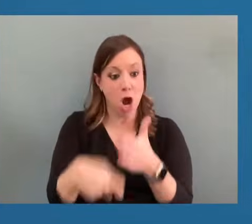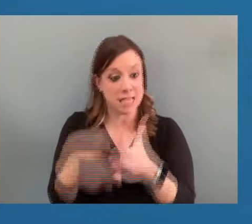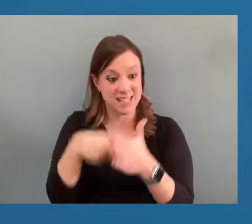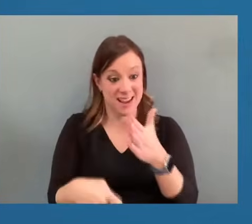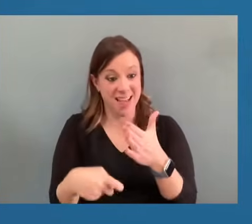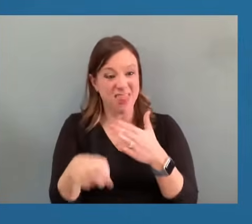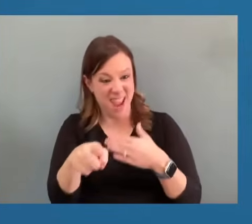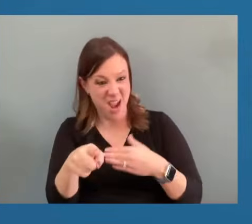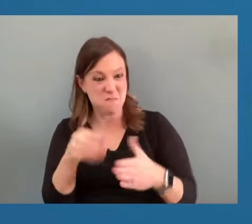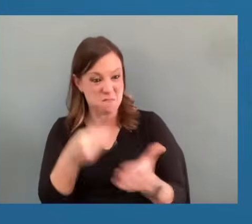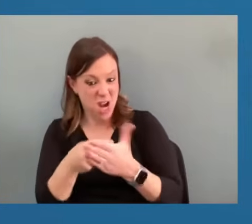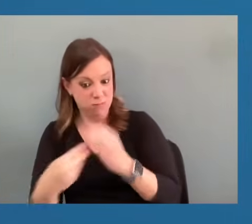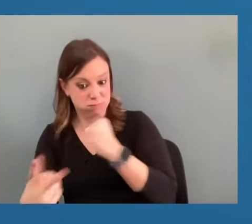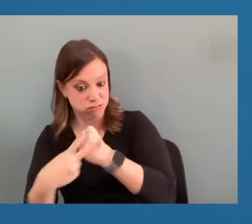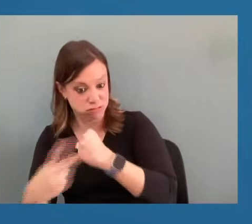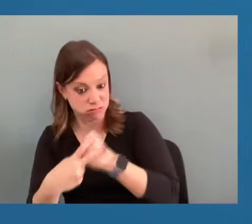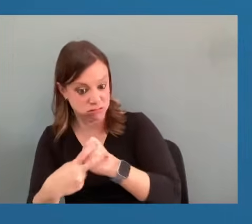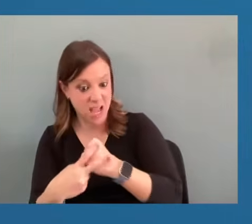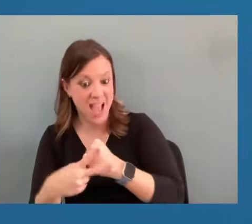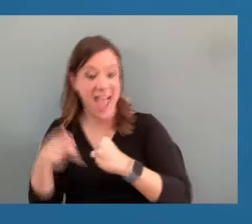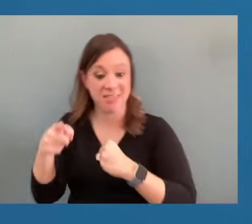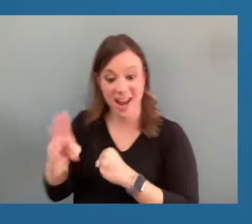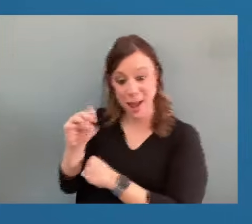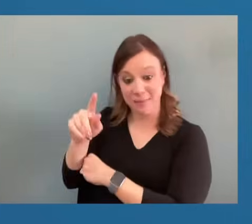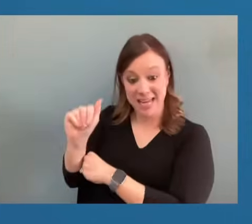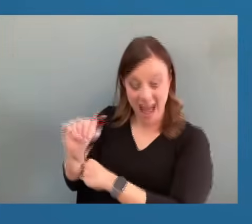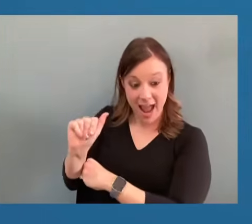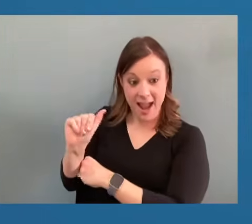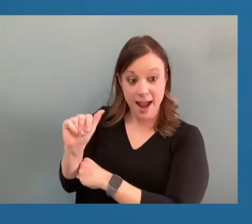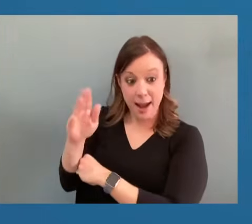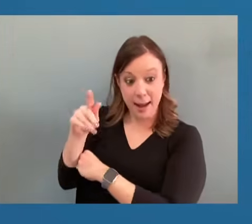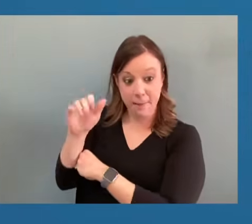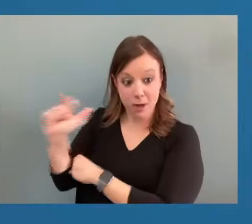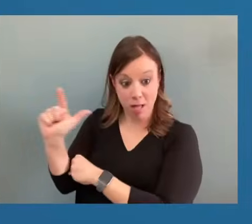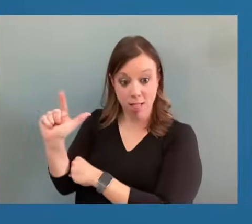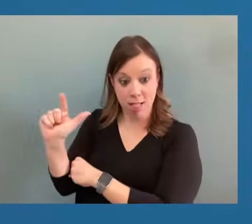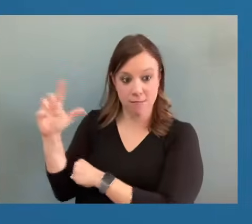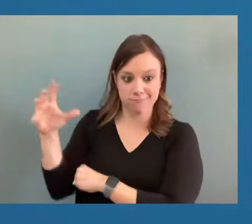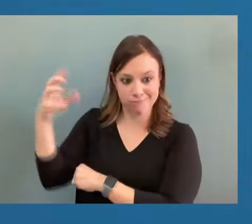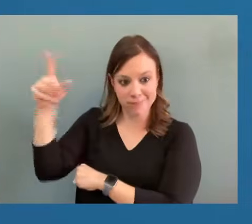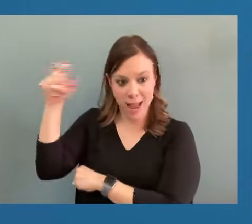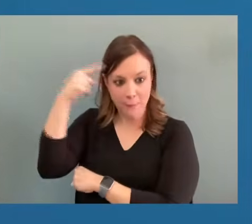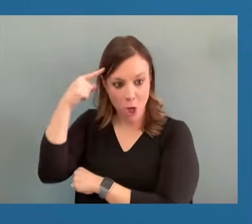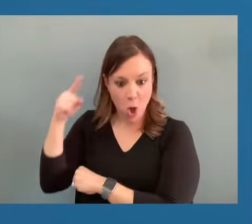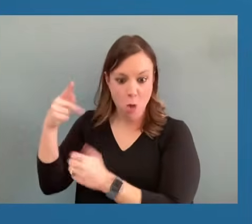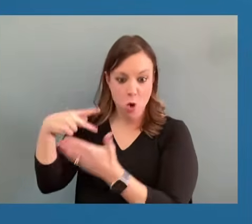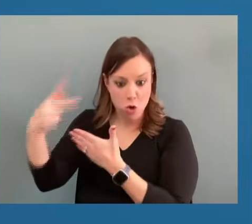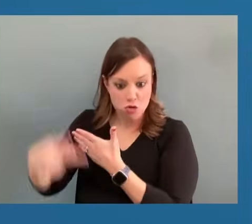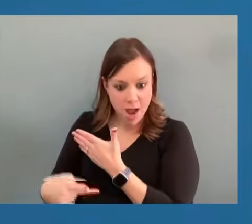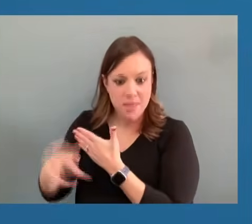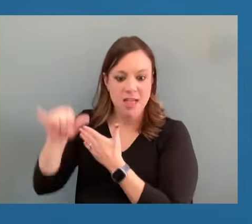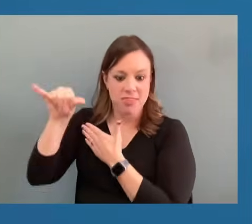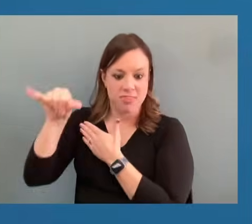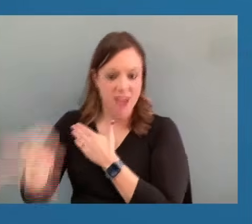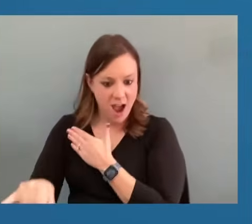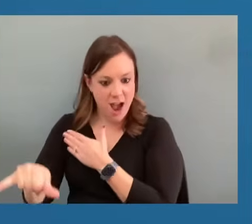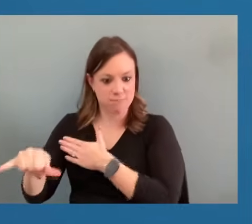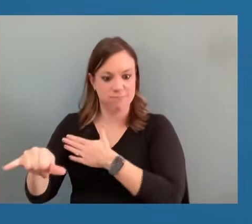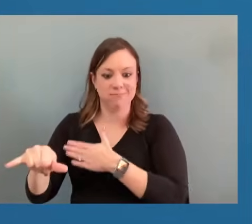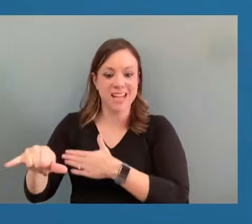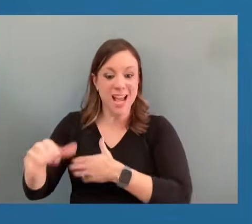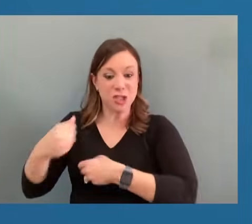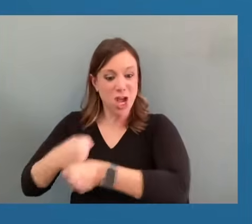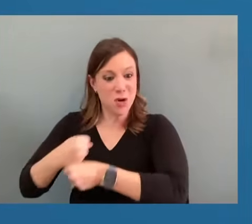creates jobs. The MTA's capital program is really an economic powerhouse, generating